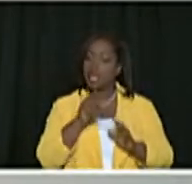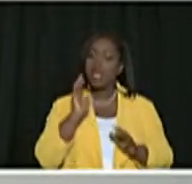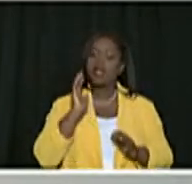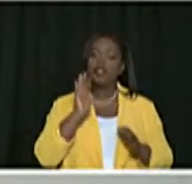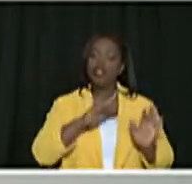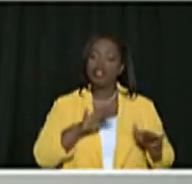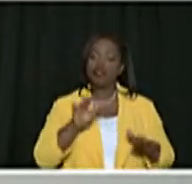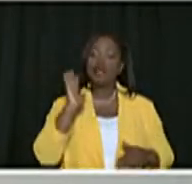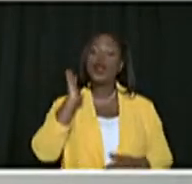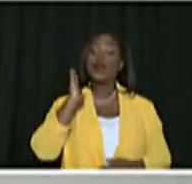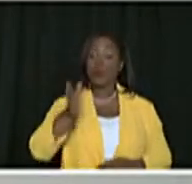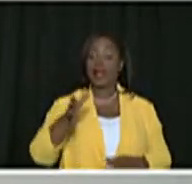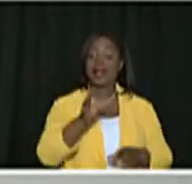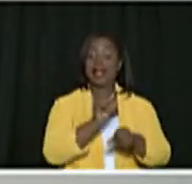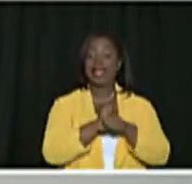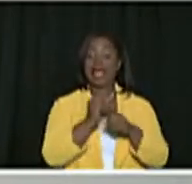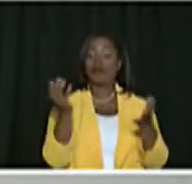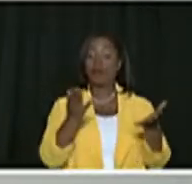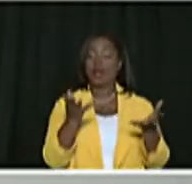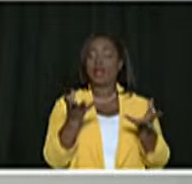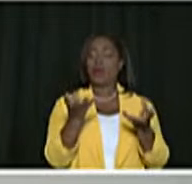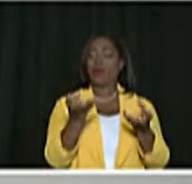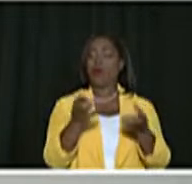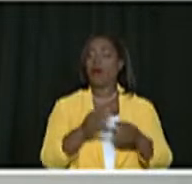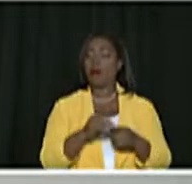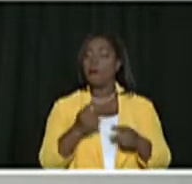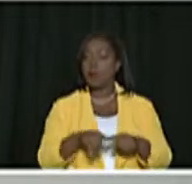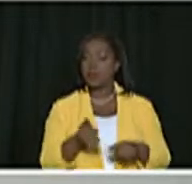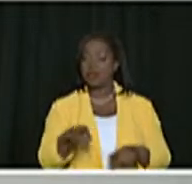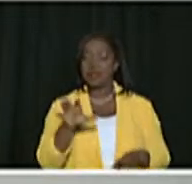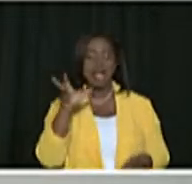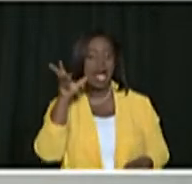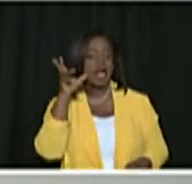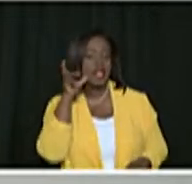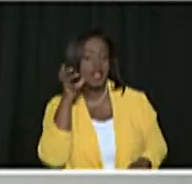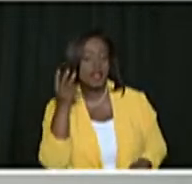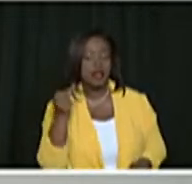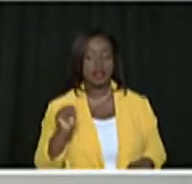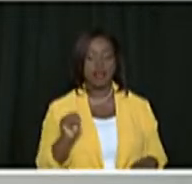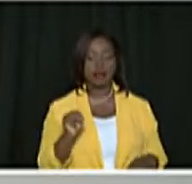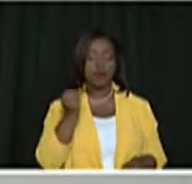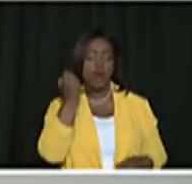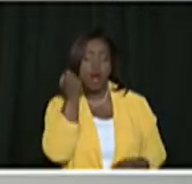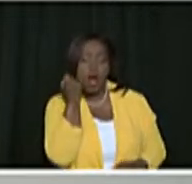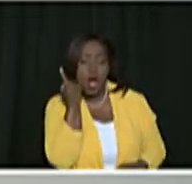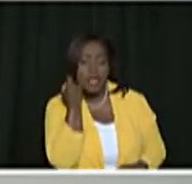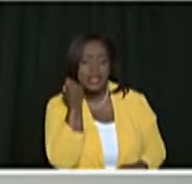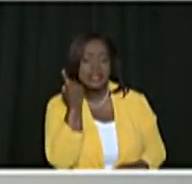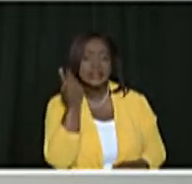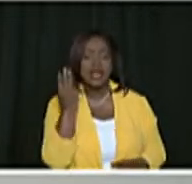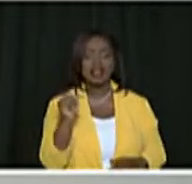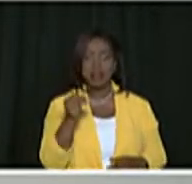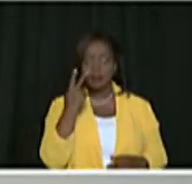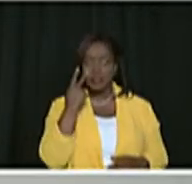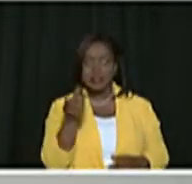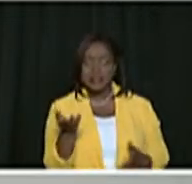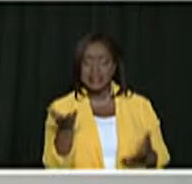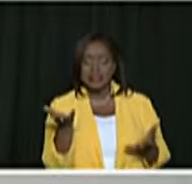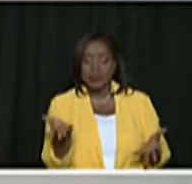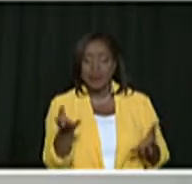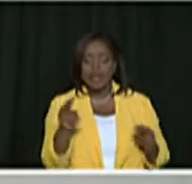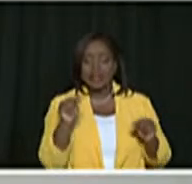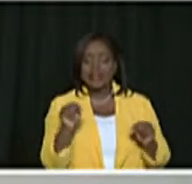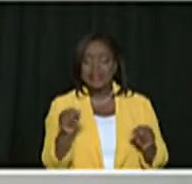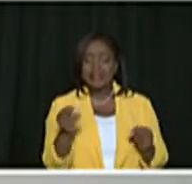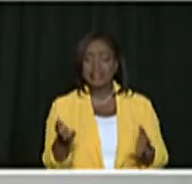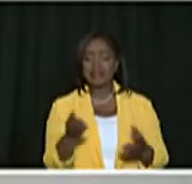you've heard them, but actually hearing them and being able to empathize with what it is their needs are is really important. We do have